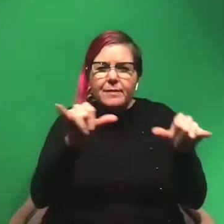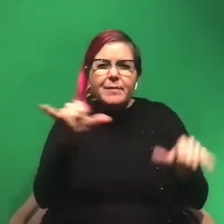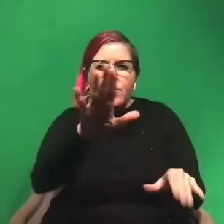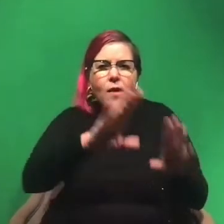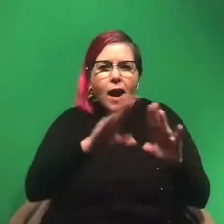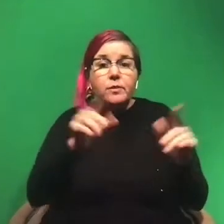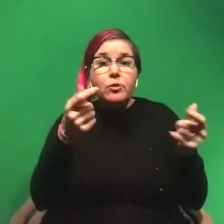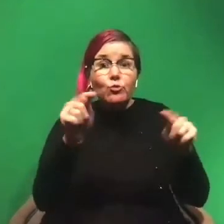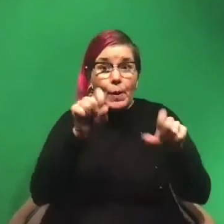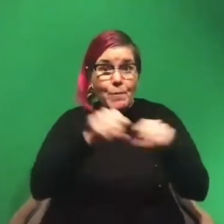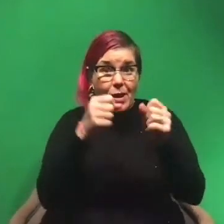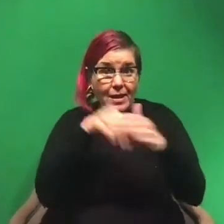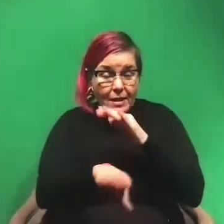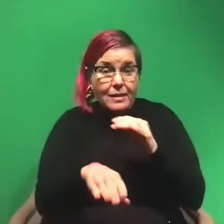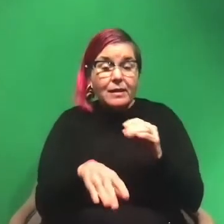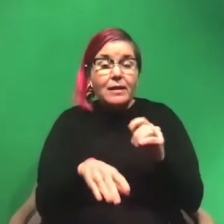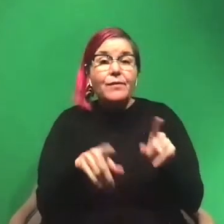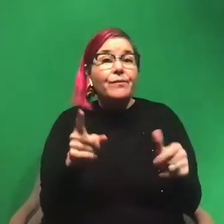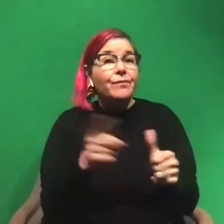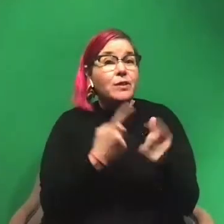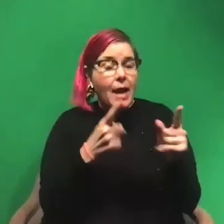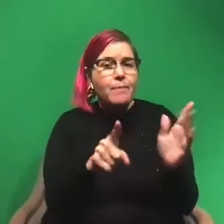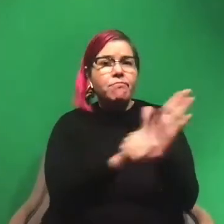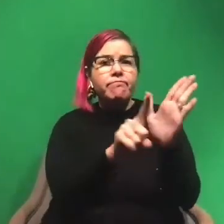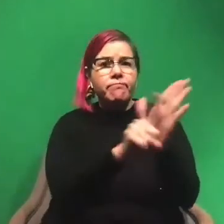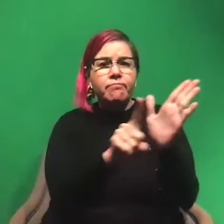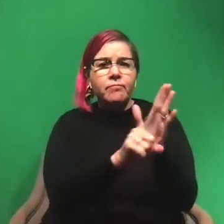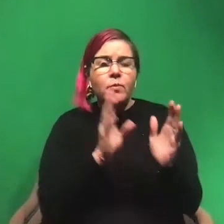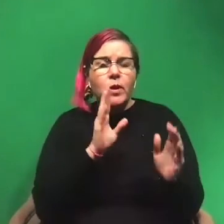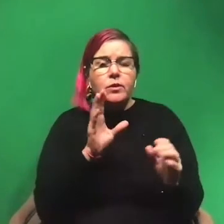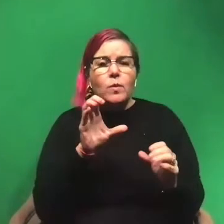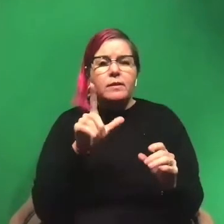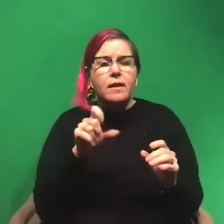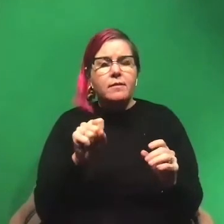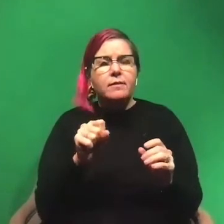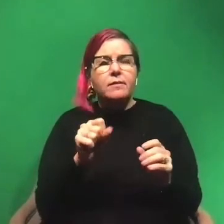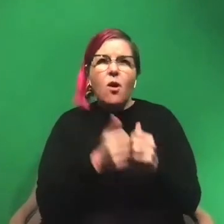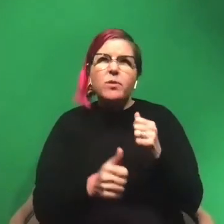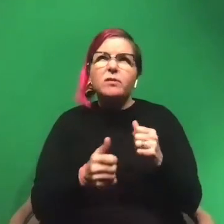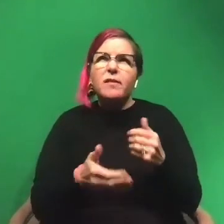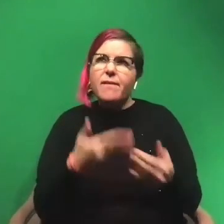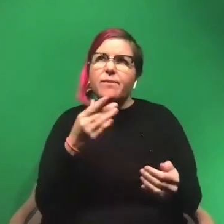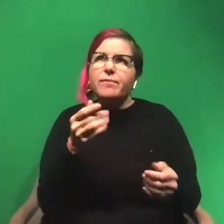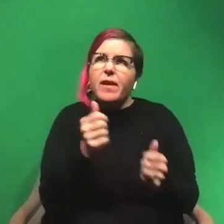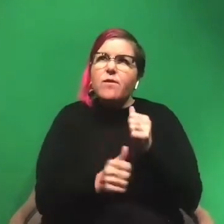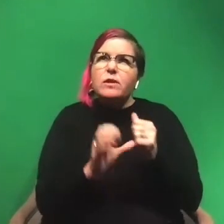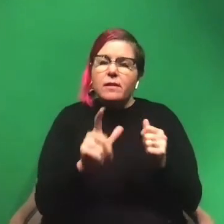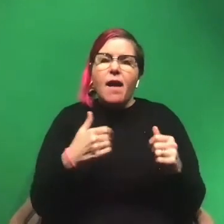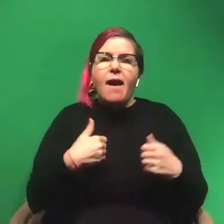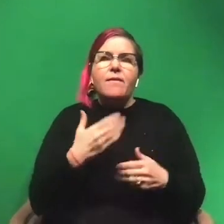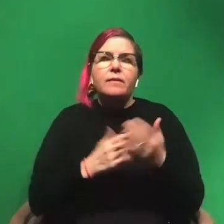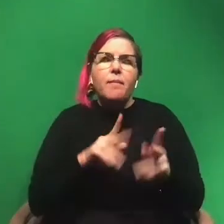break in, and the first thing that happens is your alarm is going on. So cells, almost every cell in our body has a response for